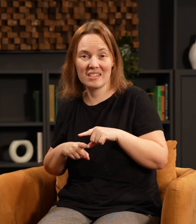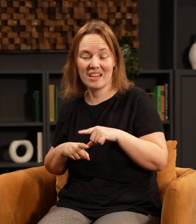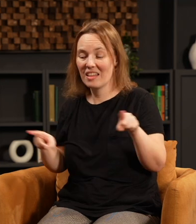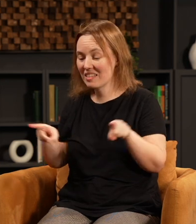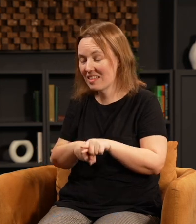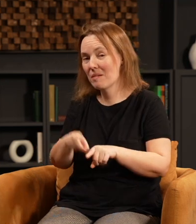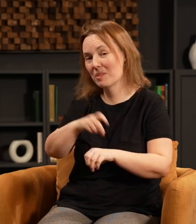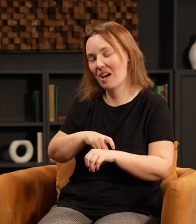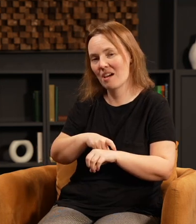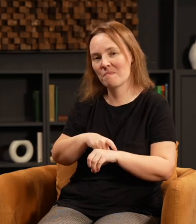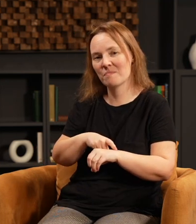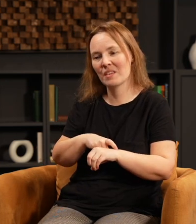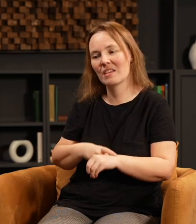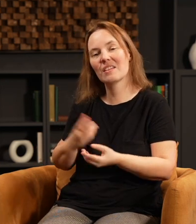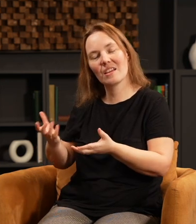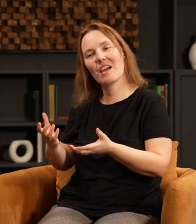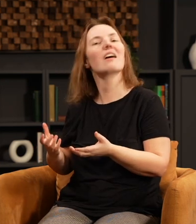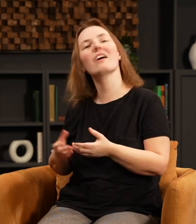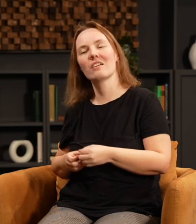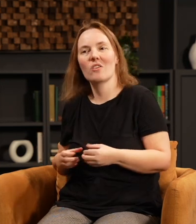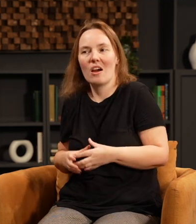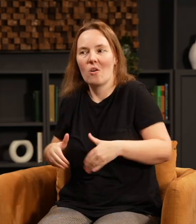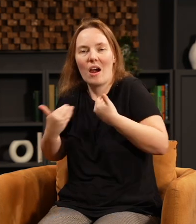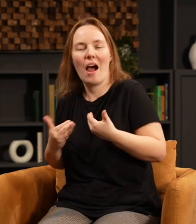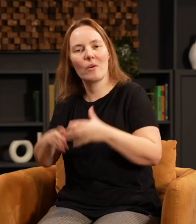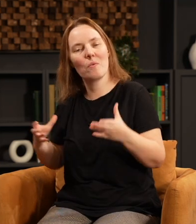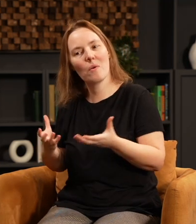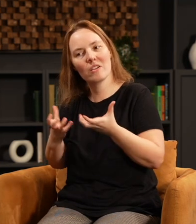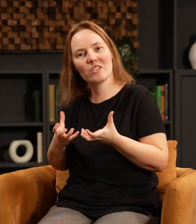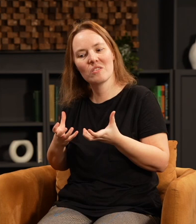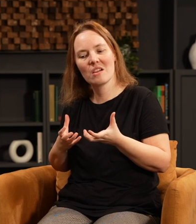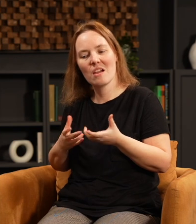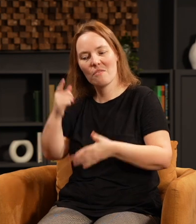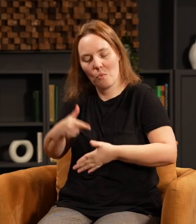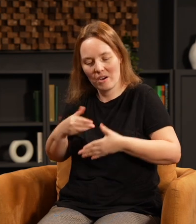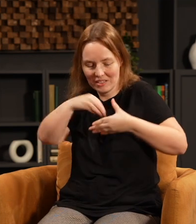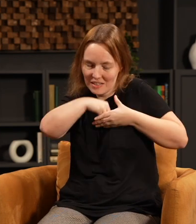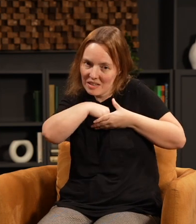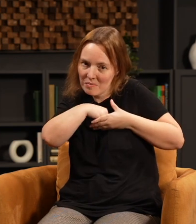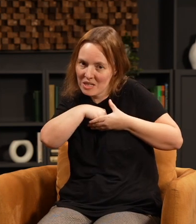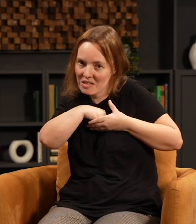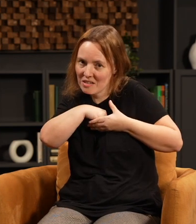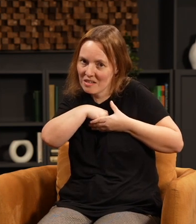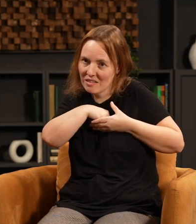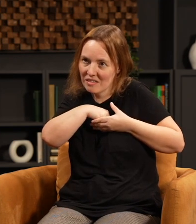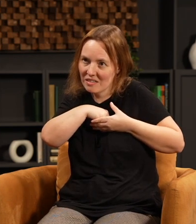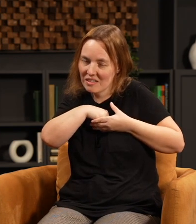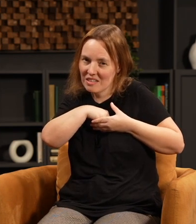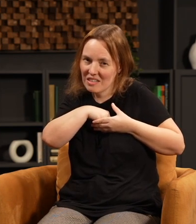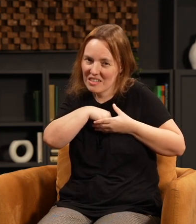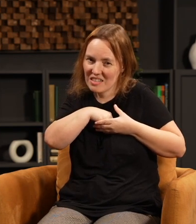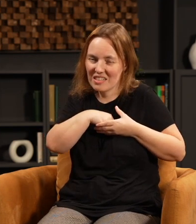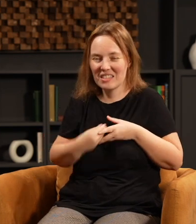at the same time or in the same dimensions that he wants to if what is coming from me or what is maybe held up in me is that, you